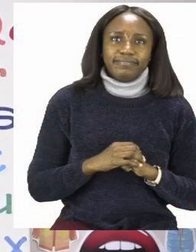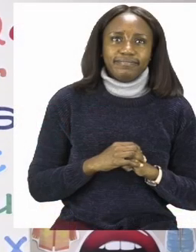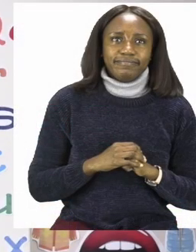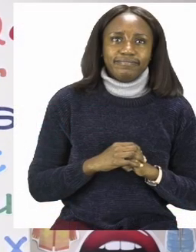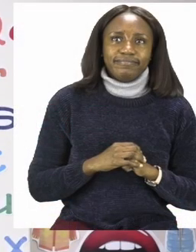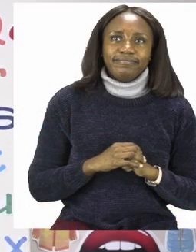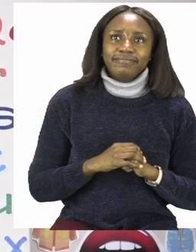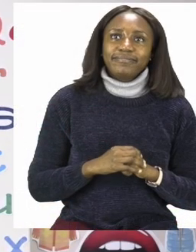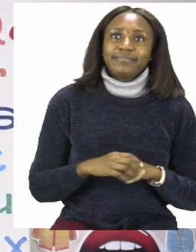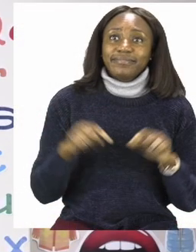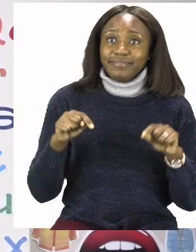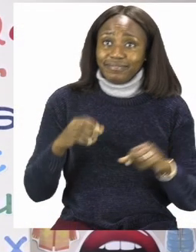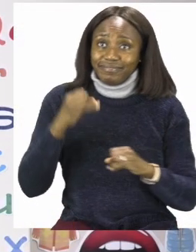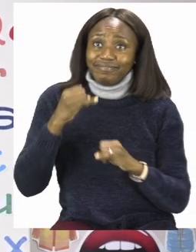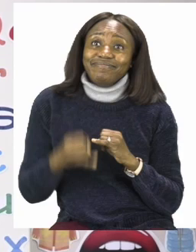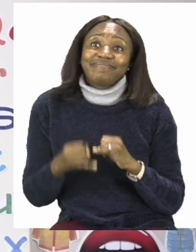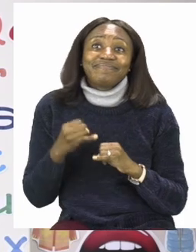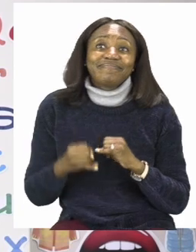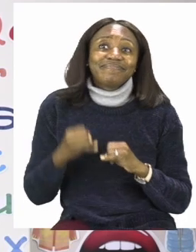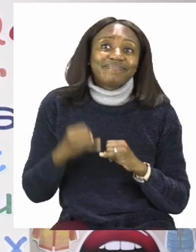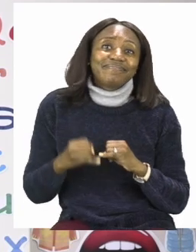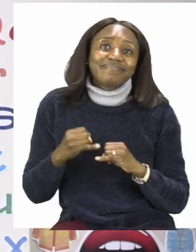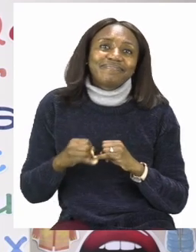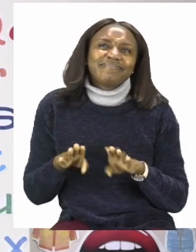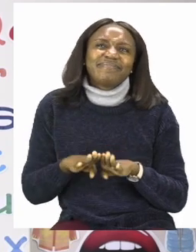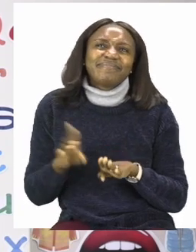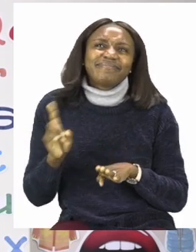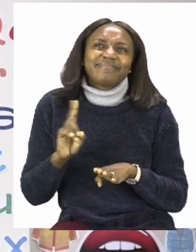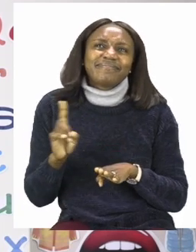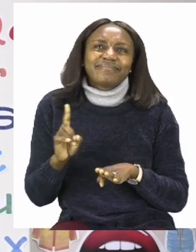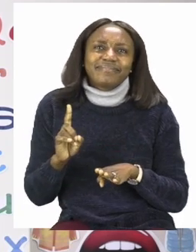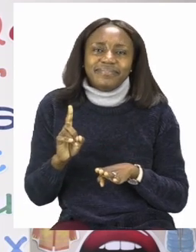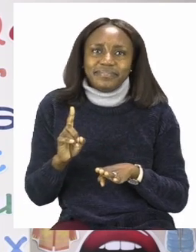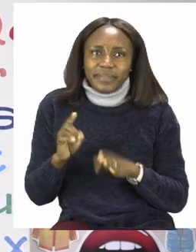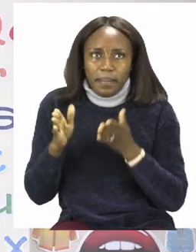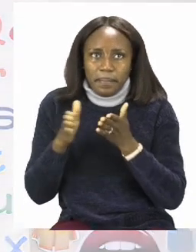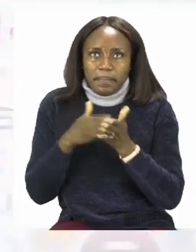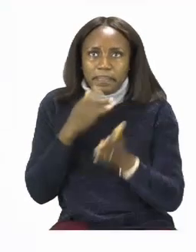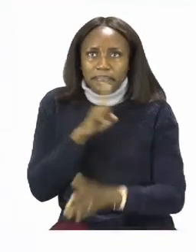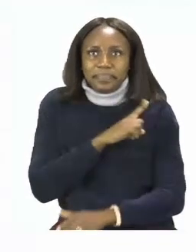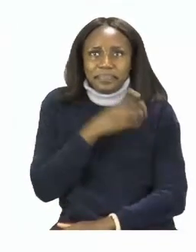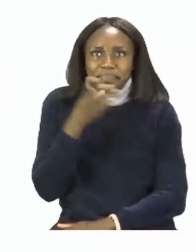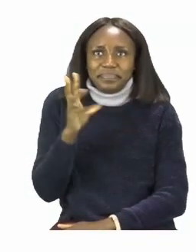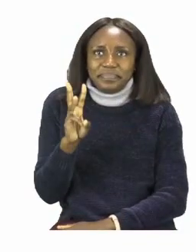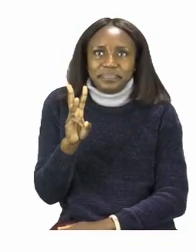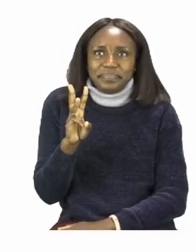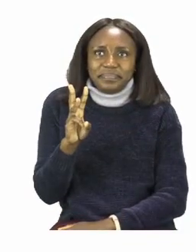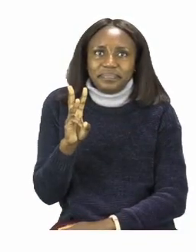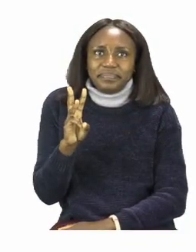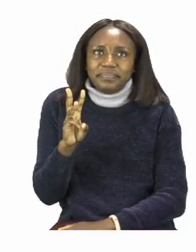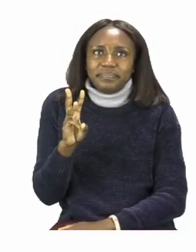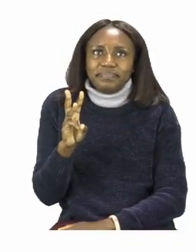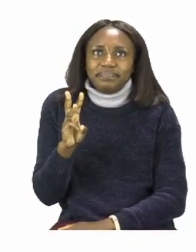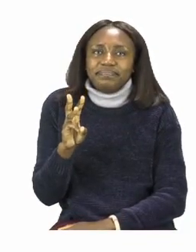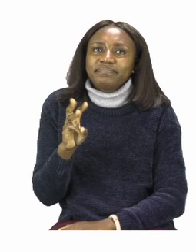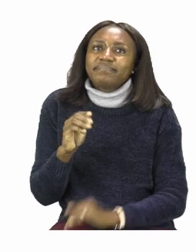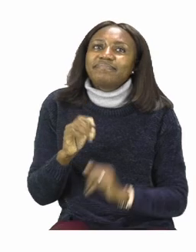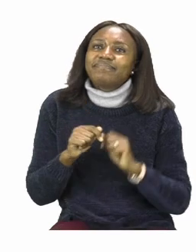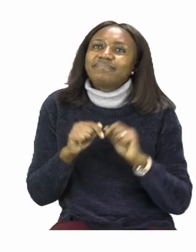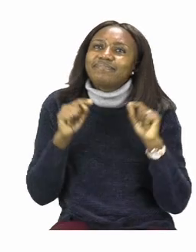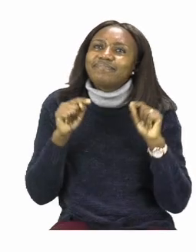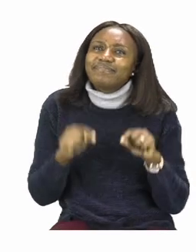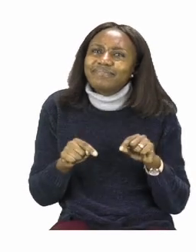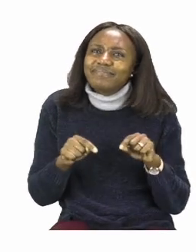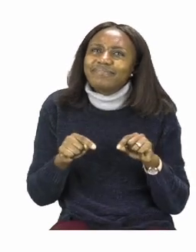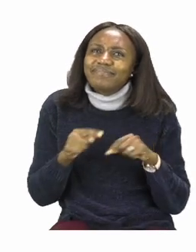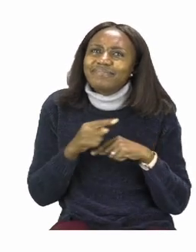For our last exercise today, boys and girls, let's all turn to page 16. On page 16, we are going